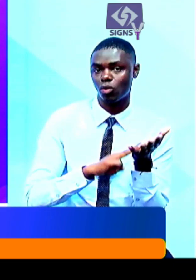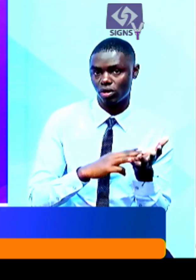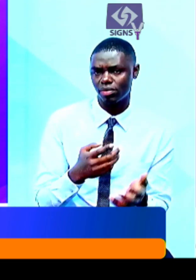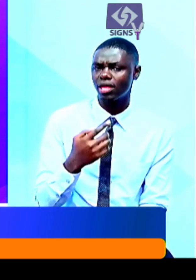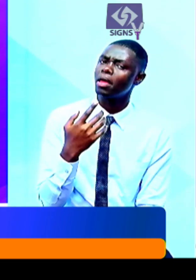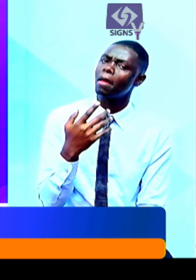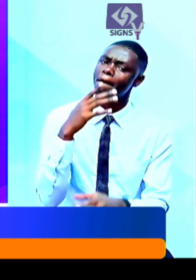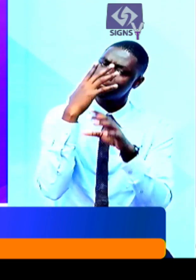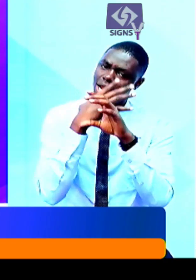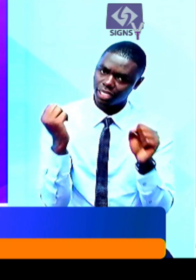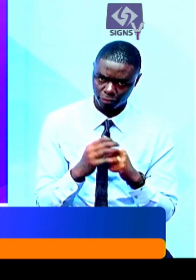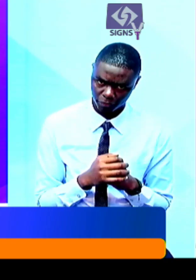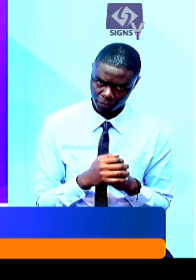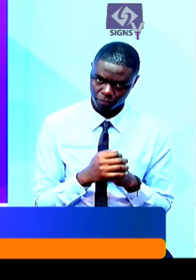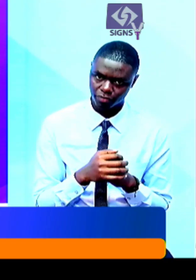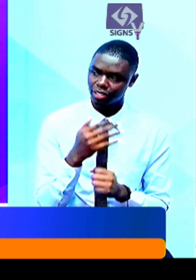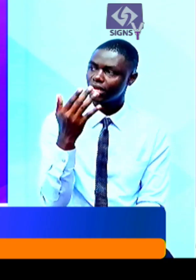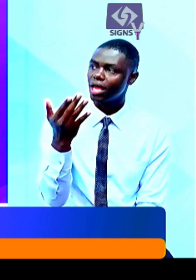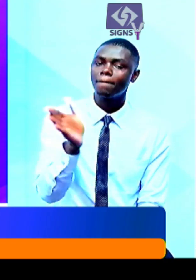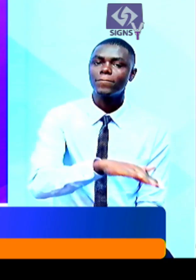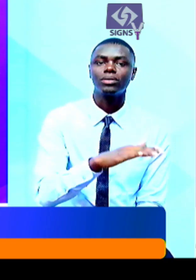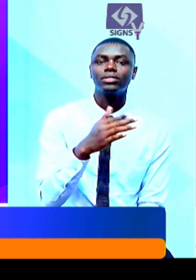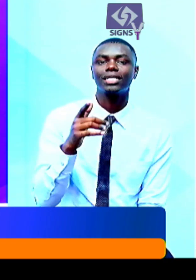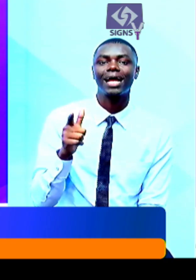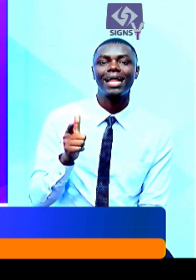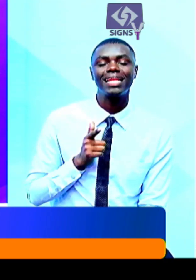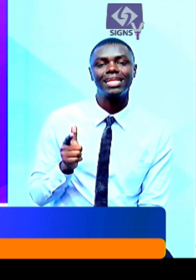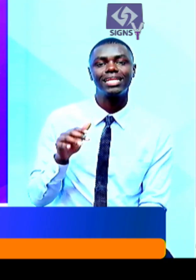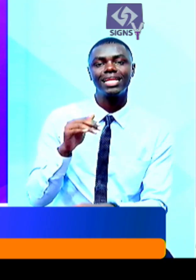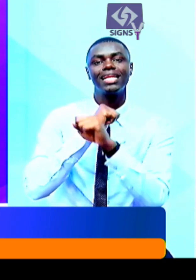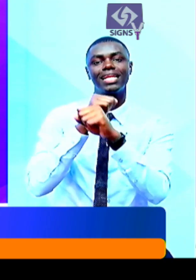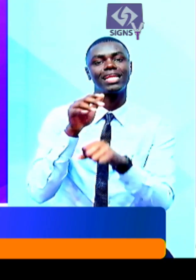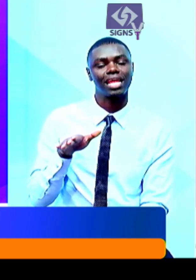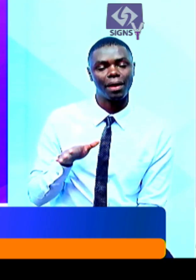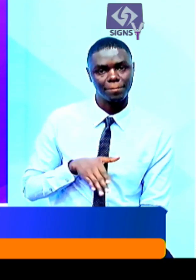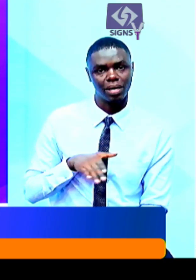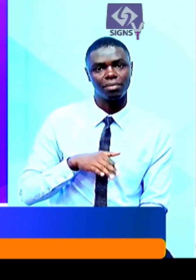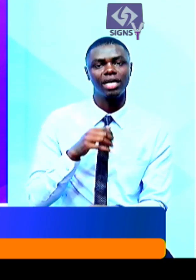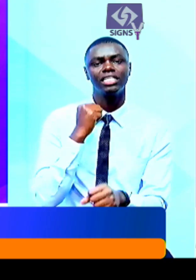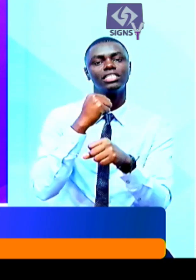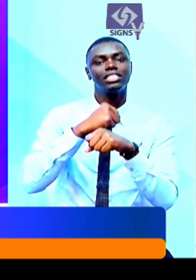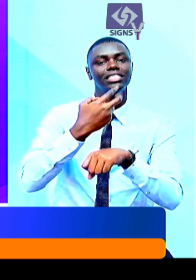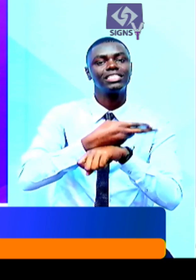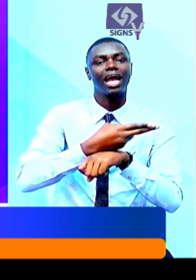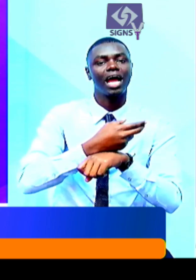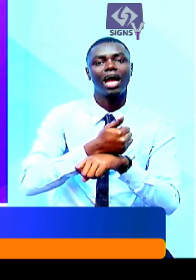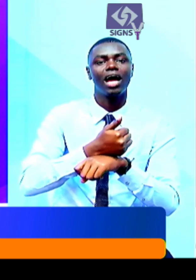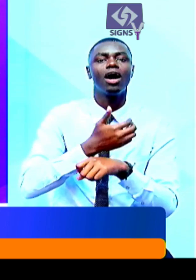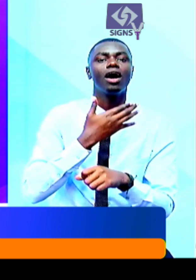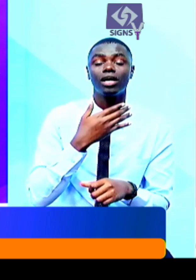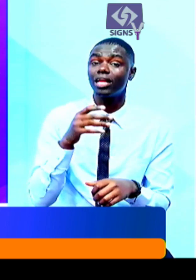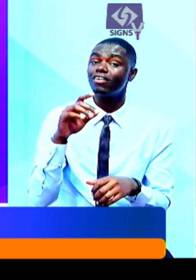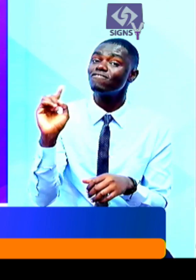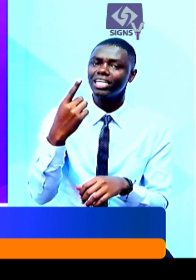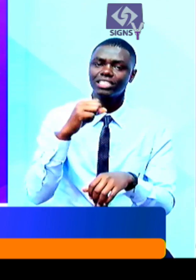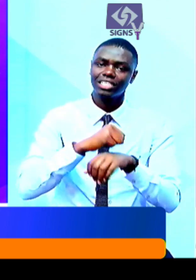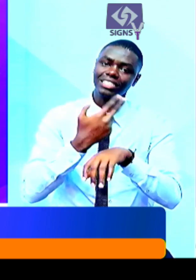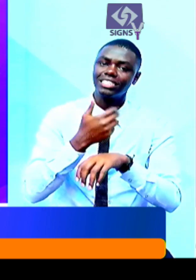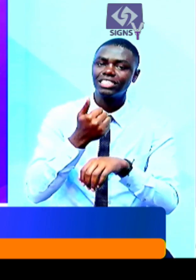President, Rudisha Linda Mama, let SHA work. We don't even want affordable housing fast. Let SHA work.